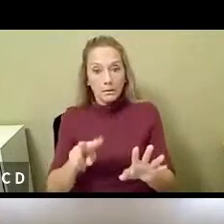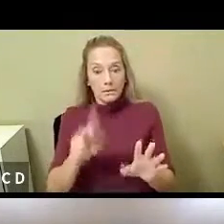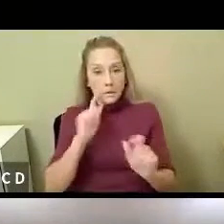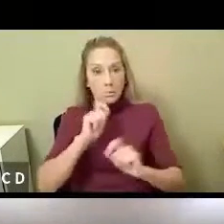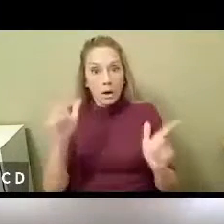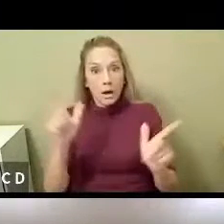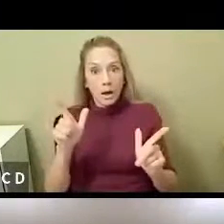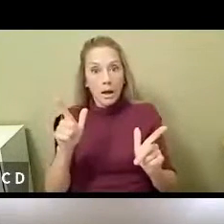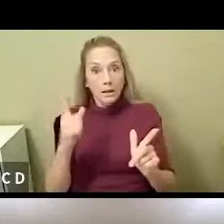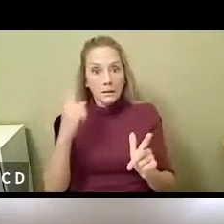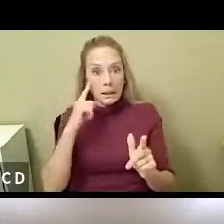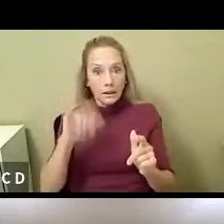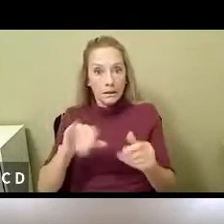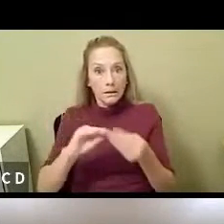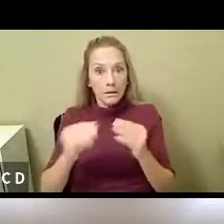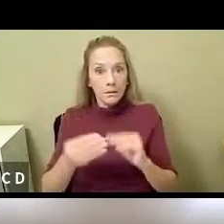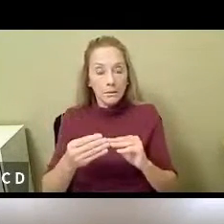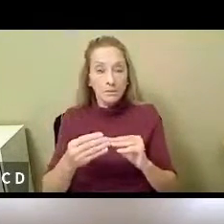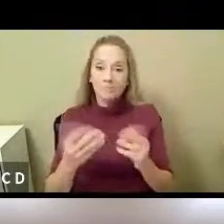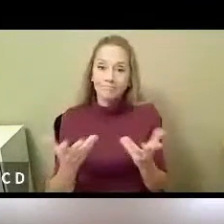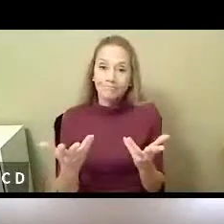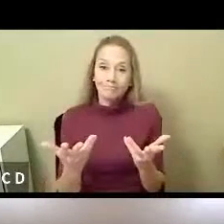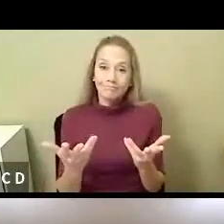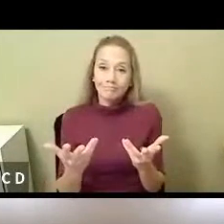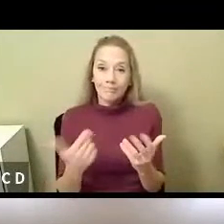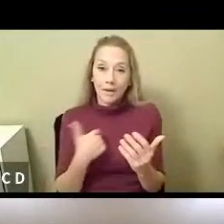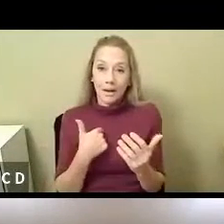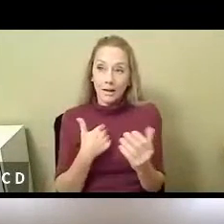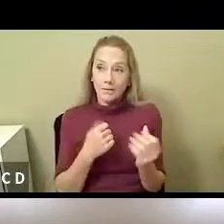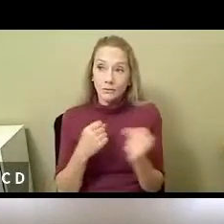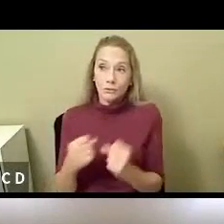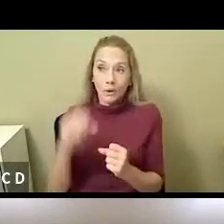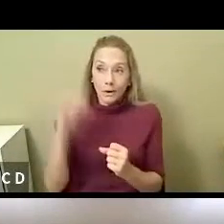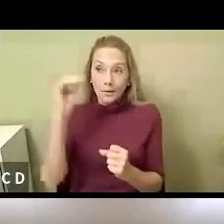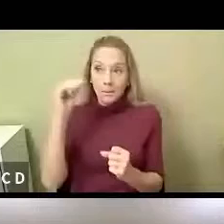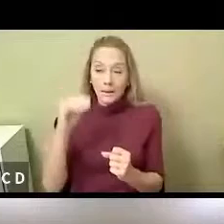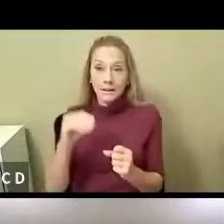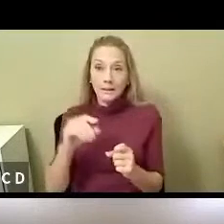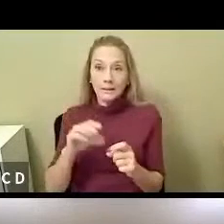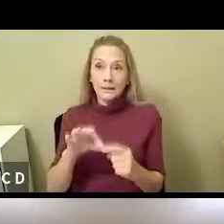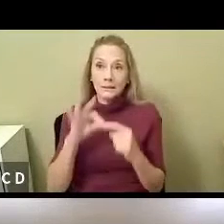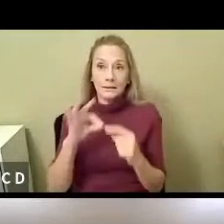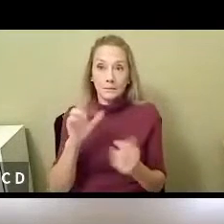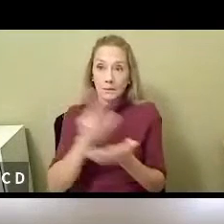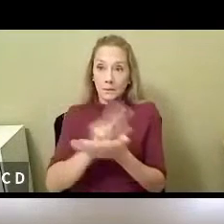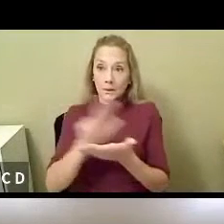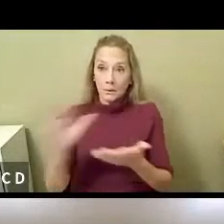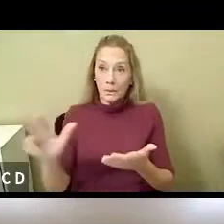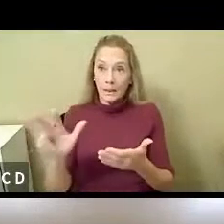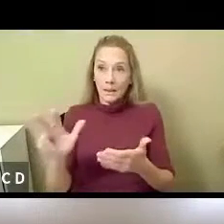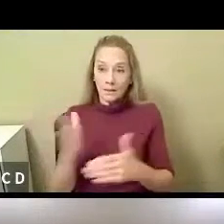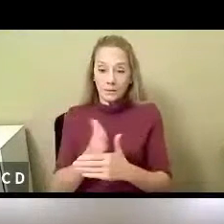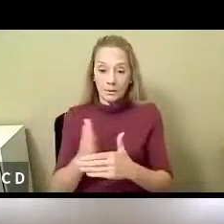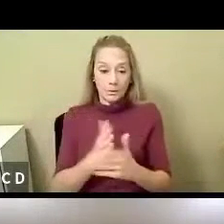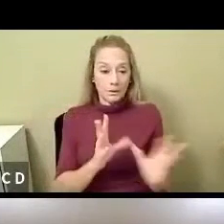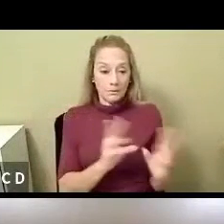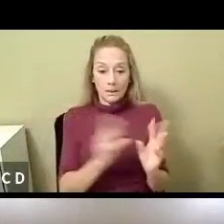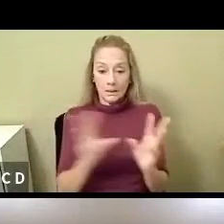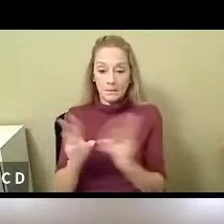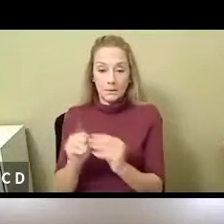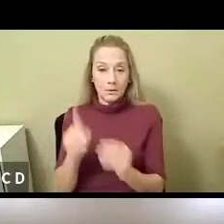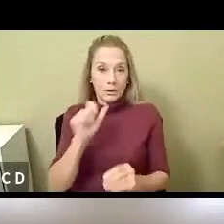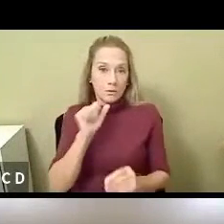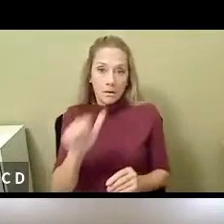And so I don't have a strong opinion other than I do not think we should take a 3-week break, but I thought it would be worth discussion.